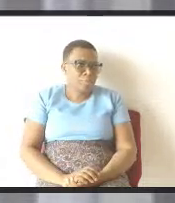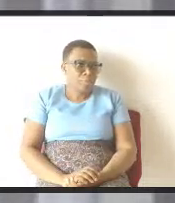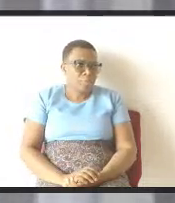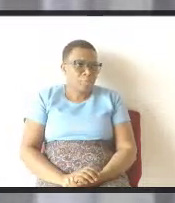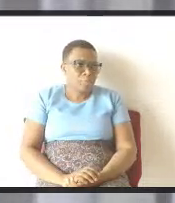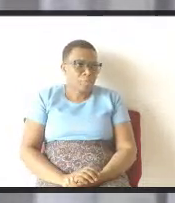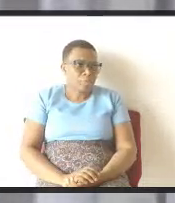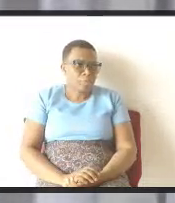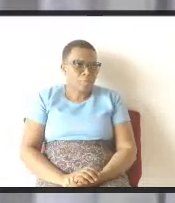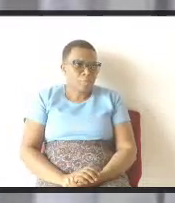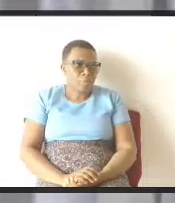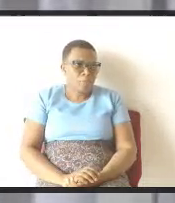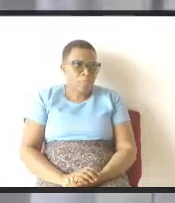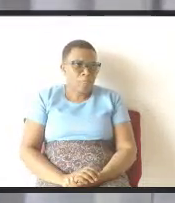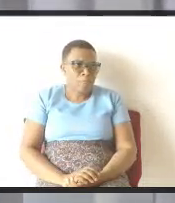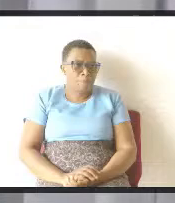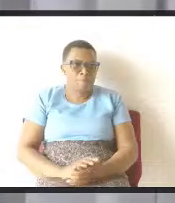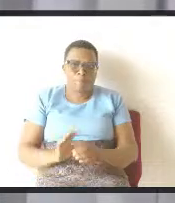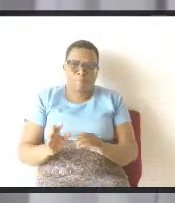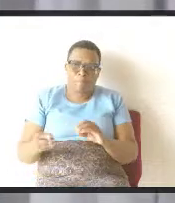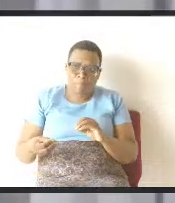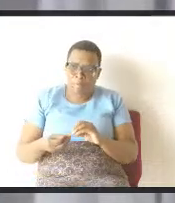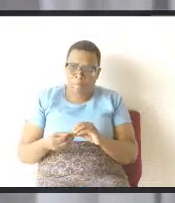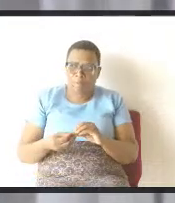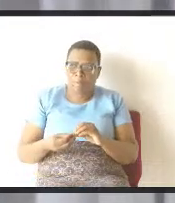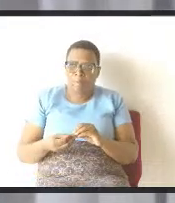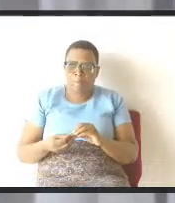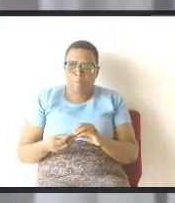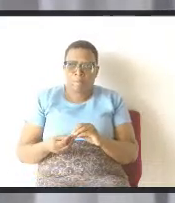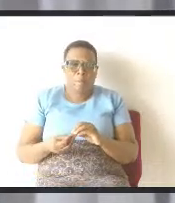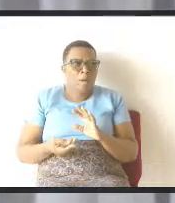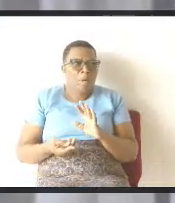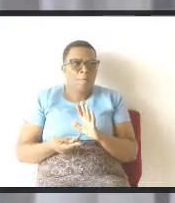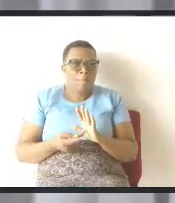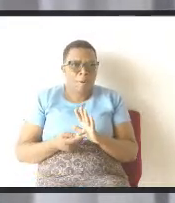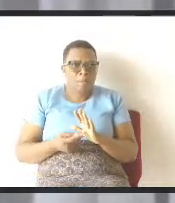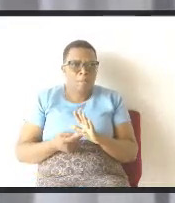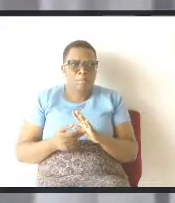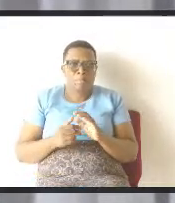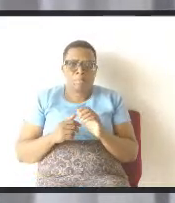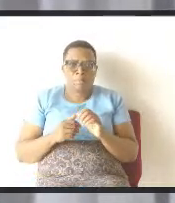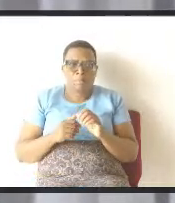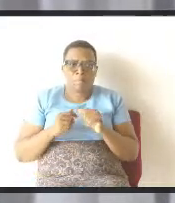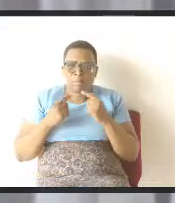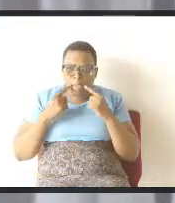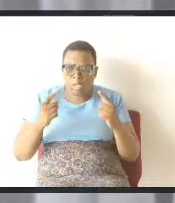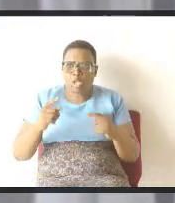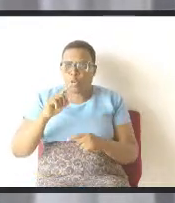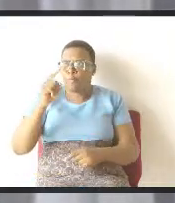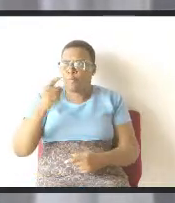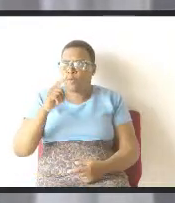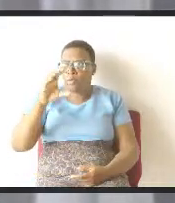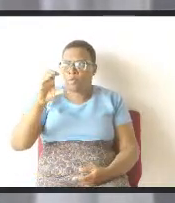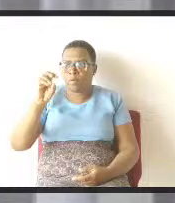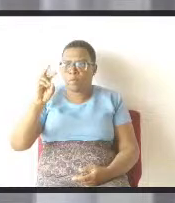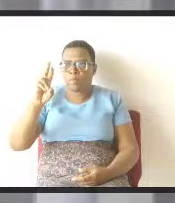On top of that, when Paul went on to declare in